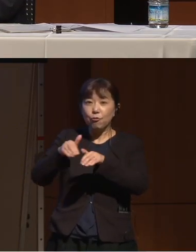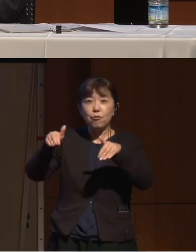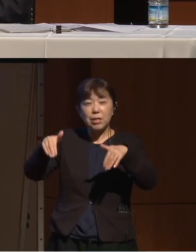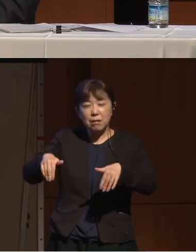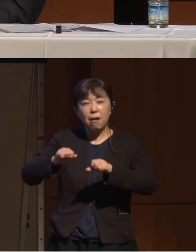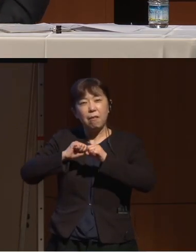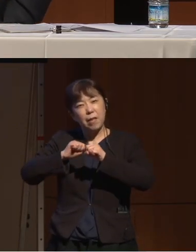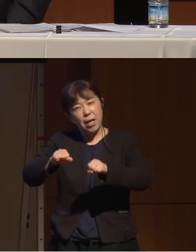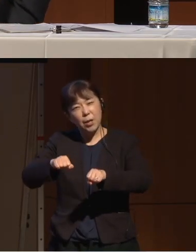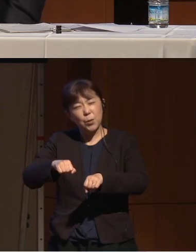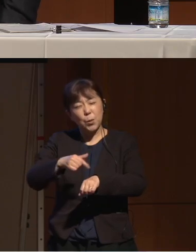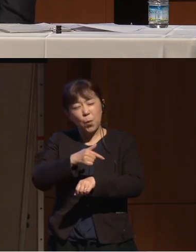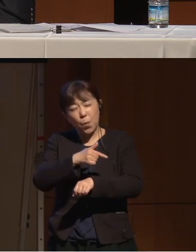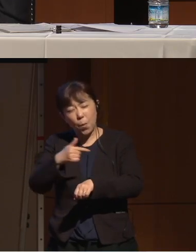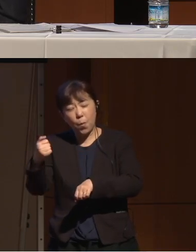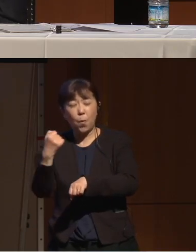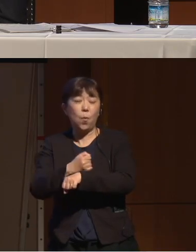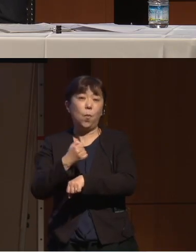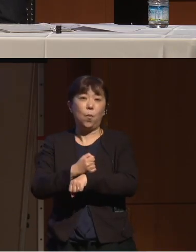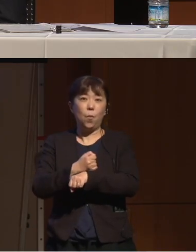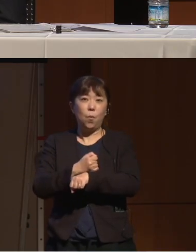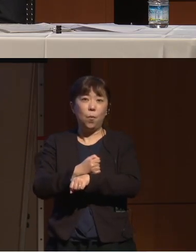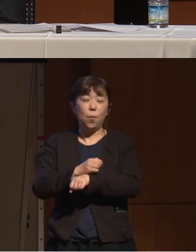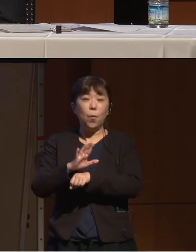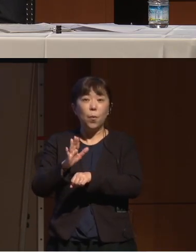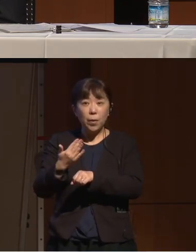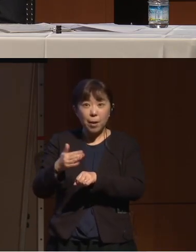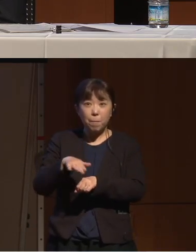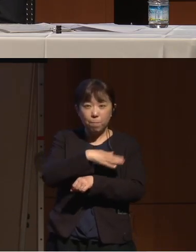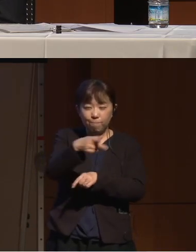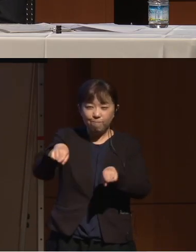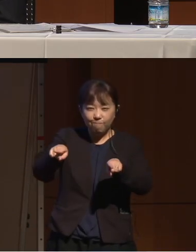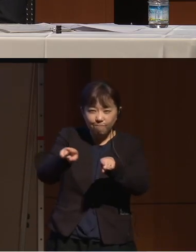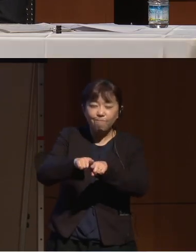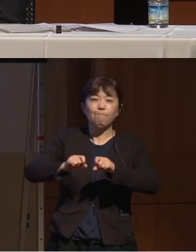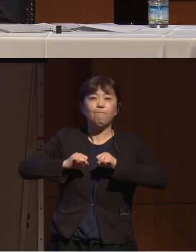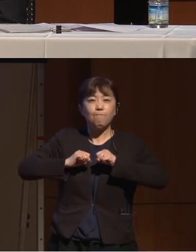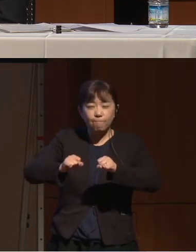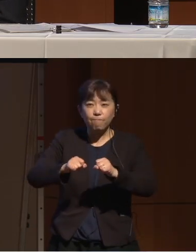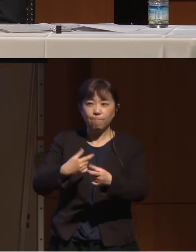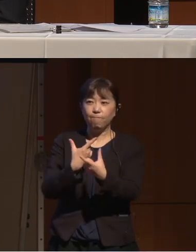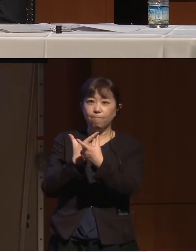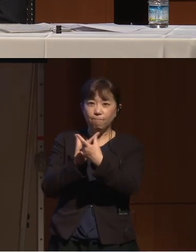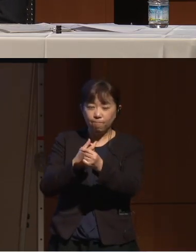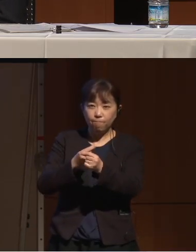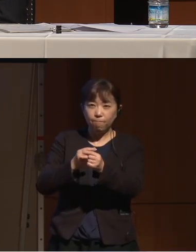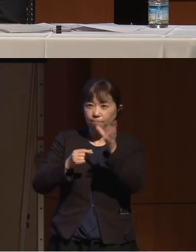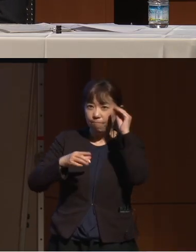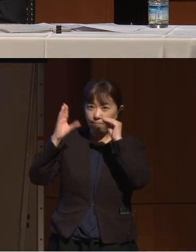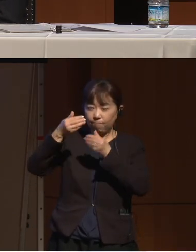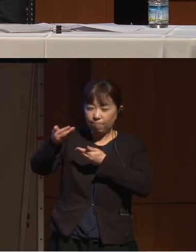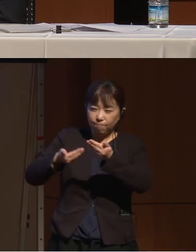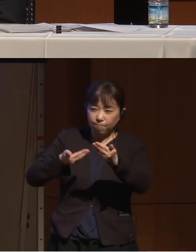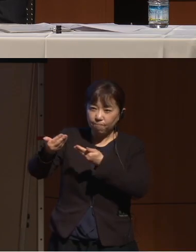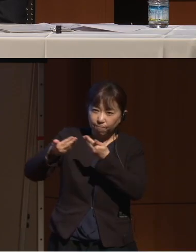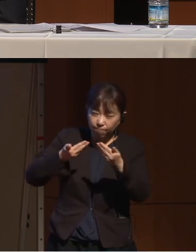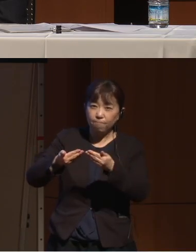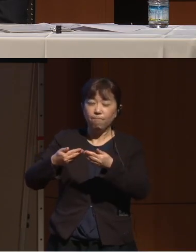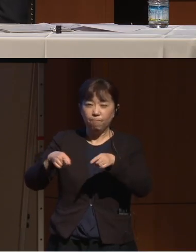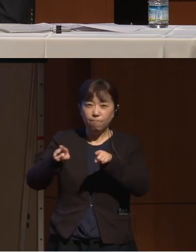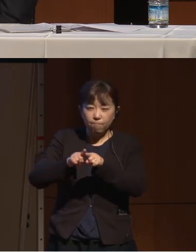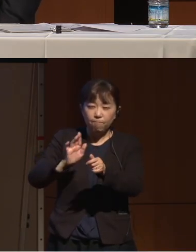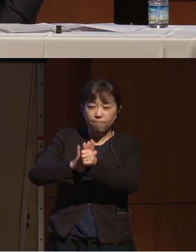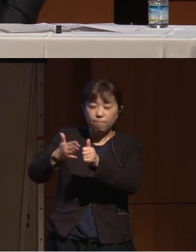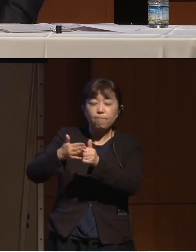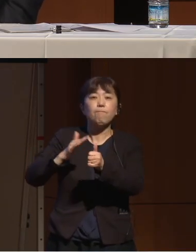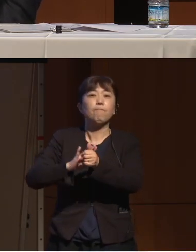if we work collectively, if we communicate and share information, I actually think we could complete that